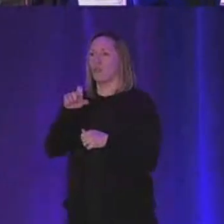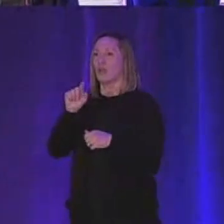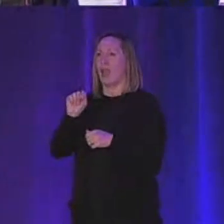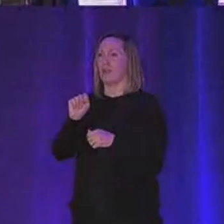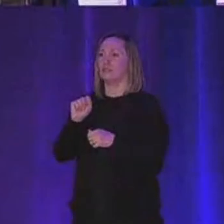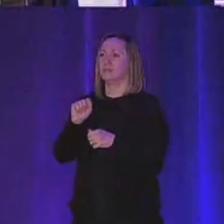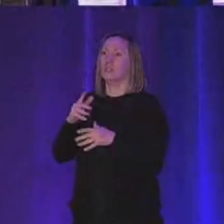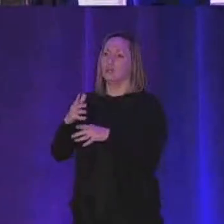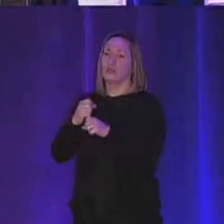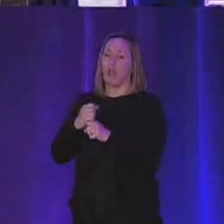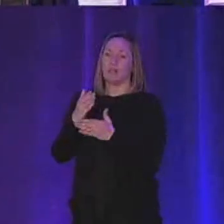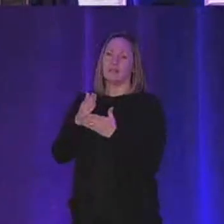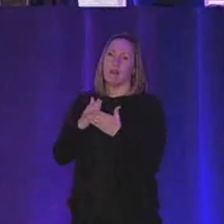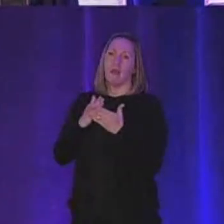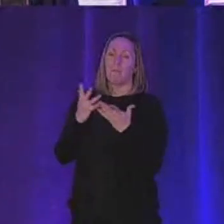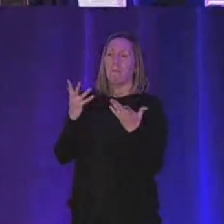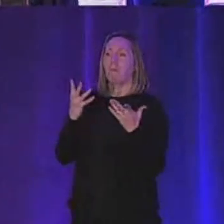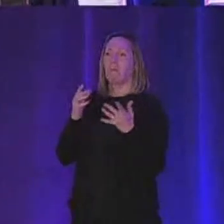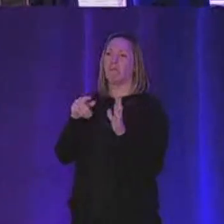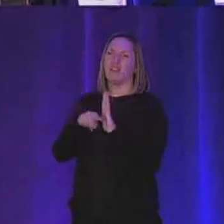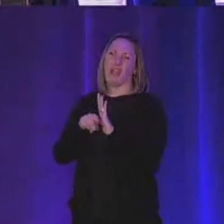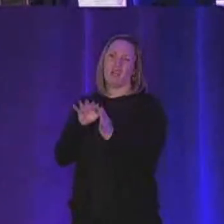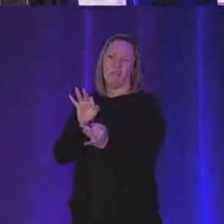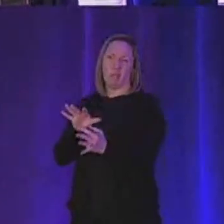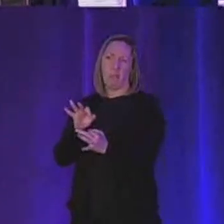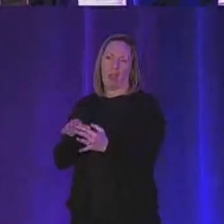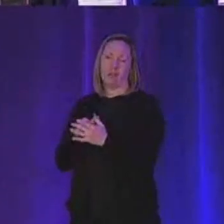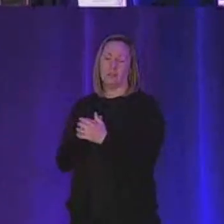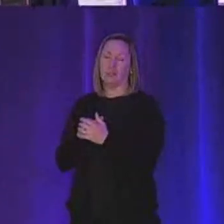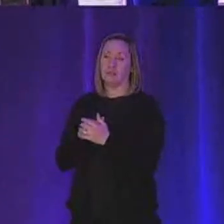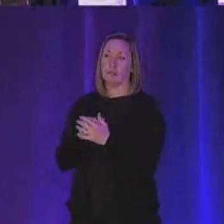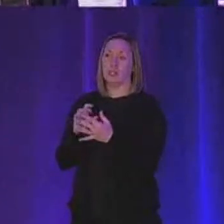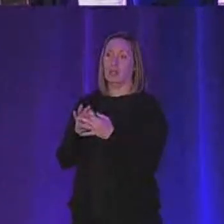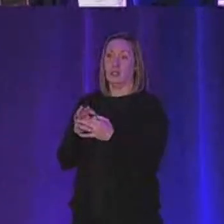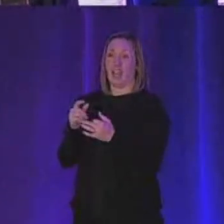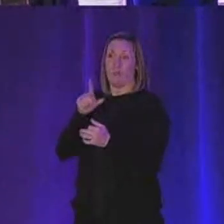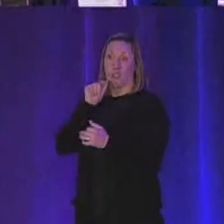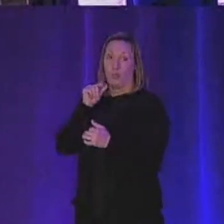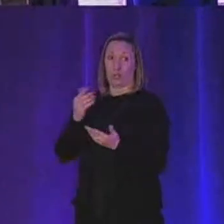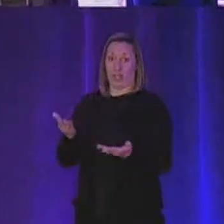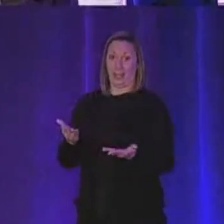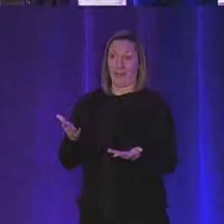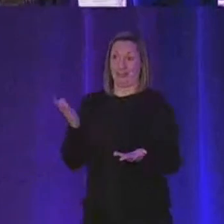caught some negative feedback on the. So anyone on Twitter here?